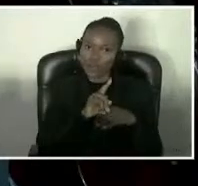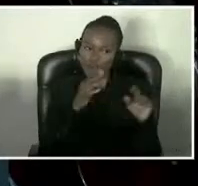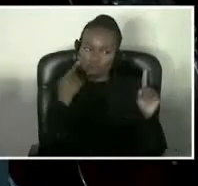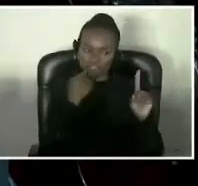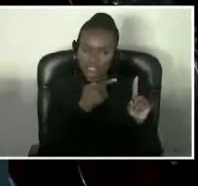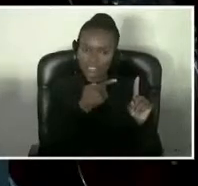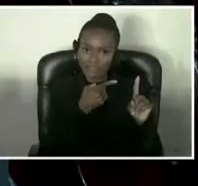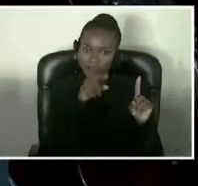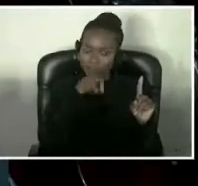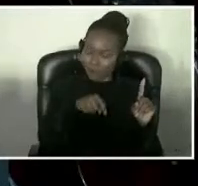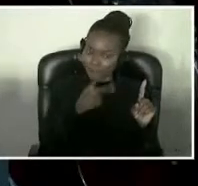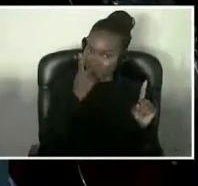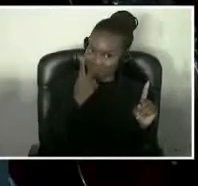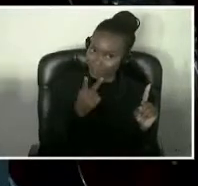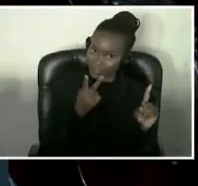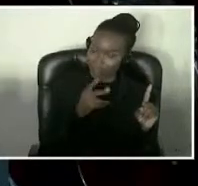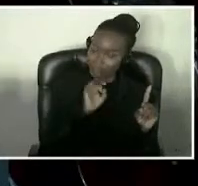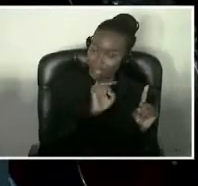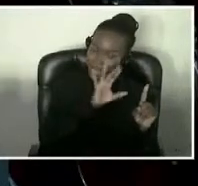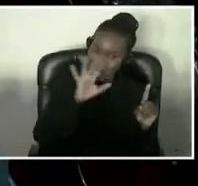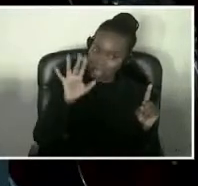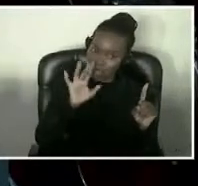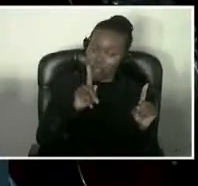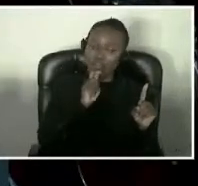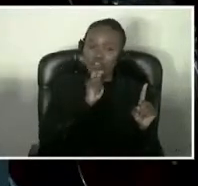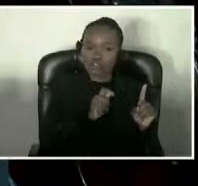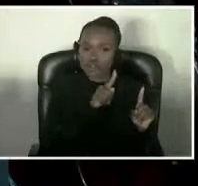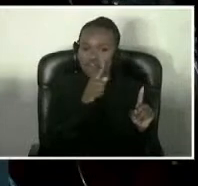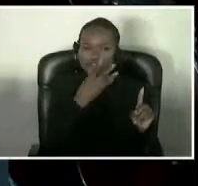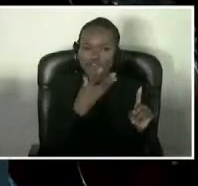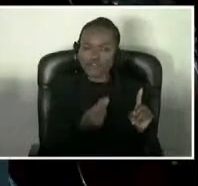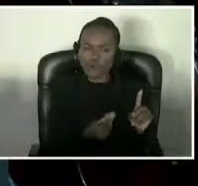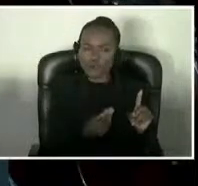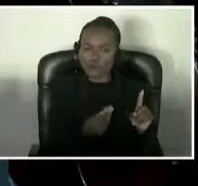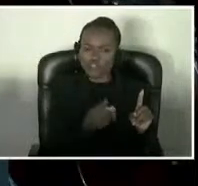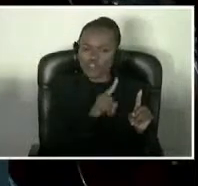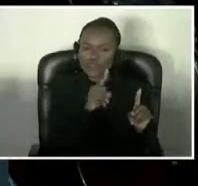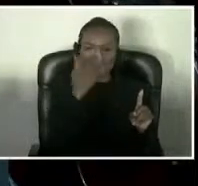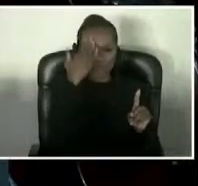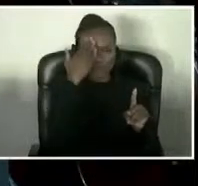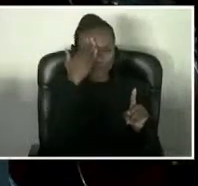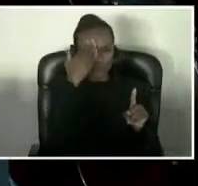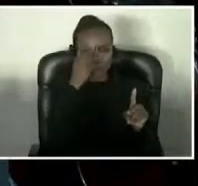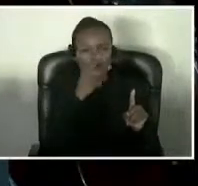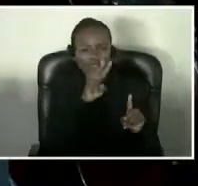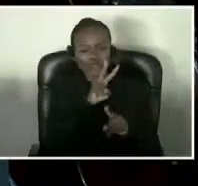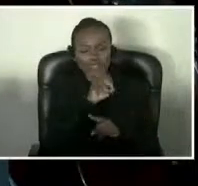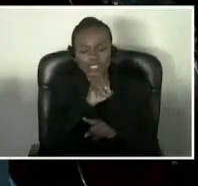you know if you do not know the the 2030 vision as articulated